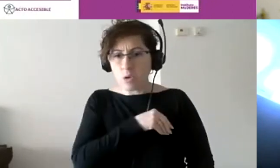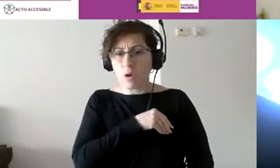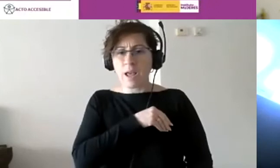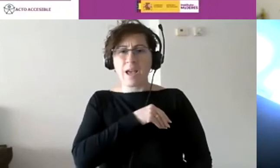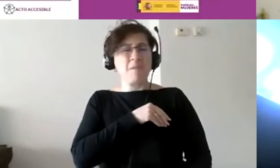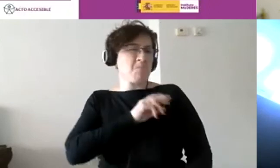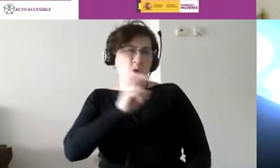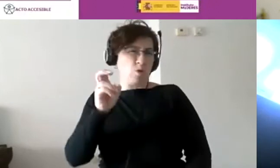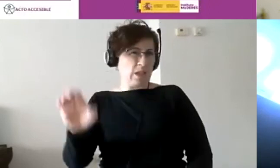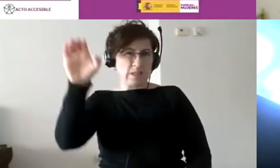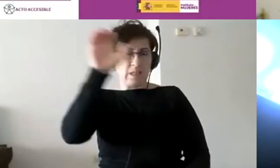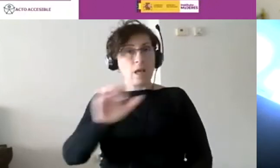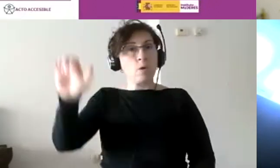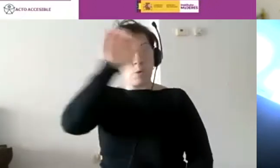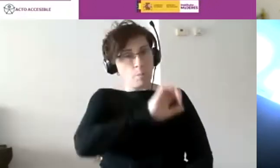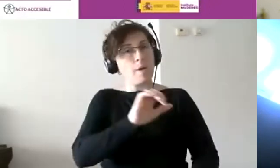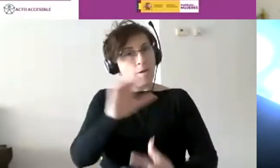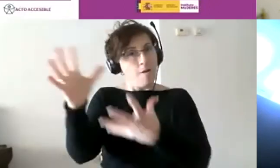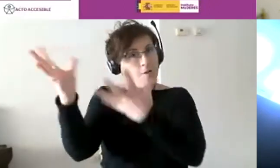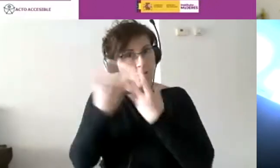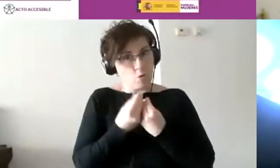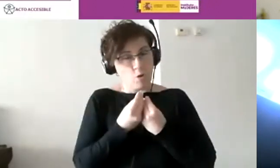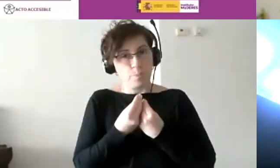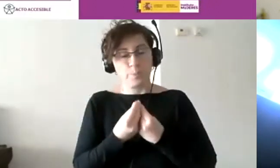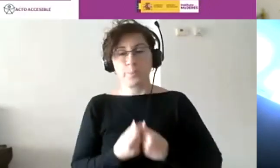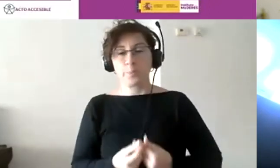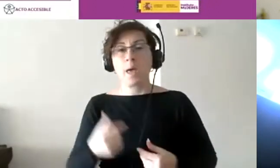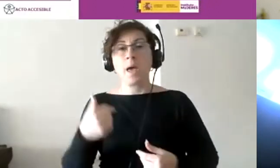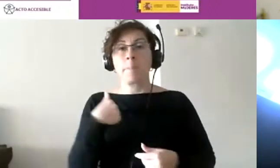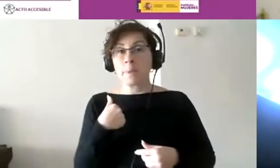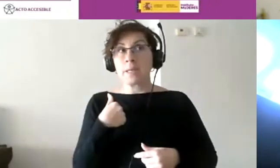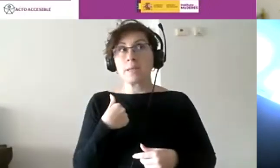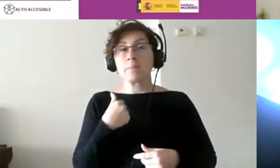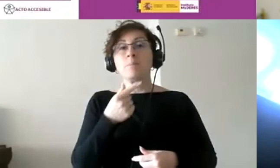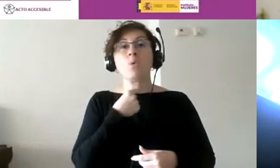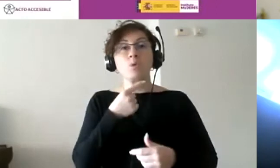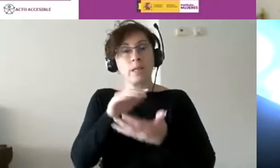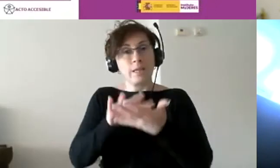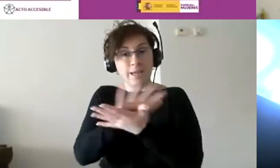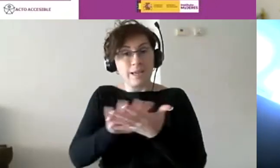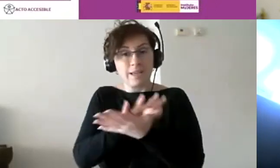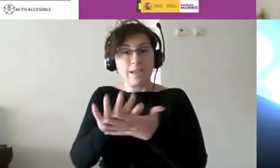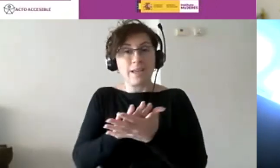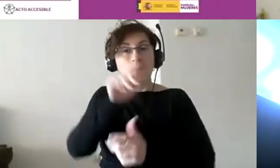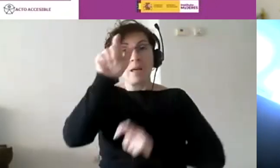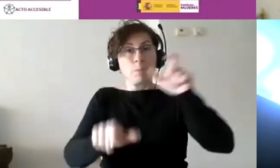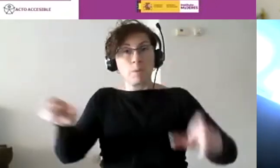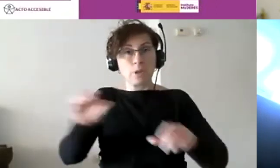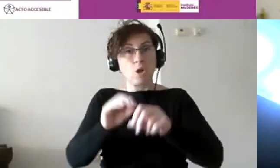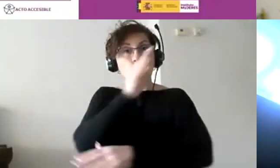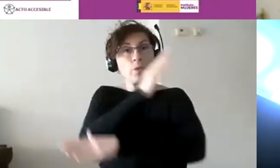with disability in Ukraine, before war and now. And afterwards, I will tell a few words about my